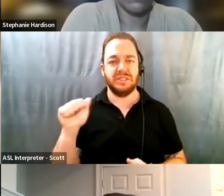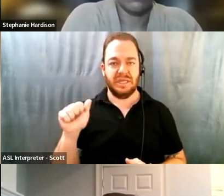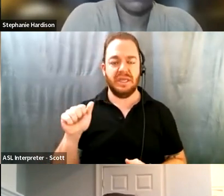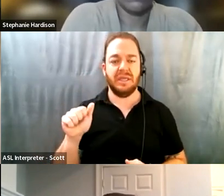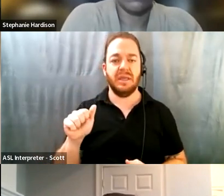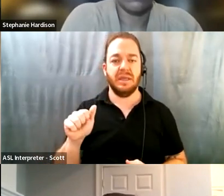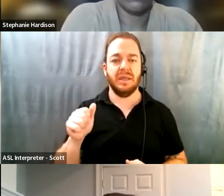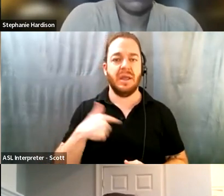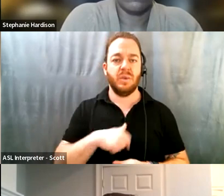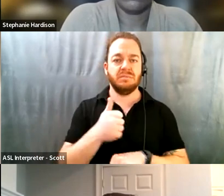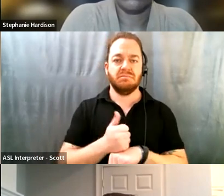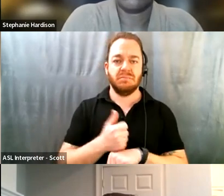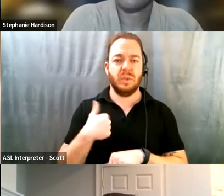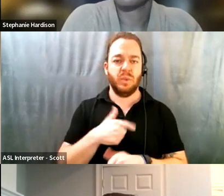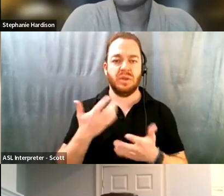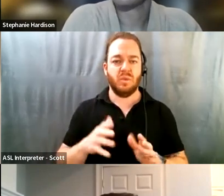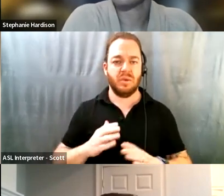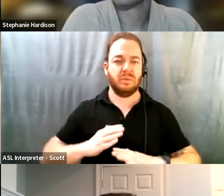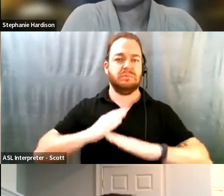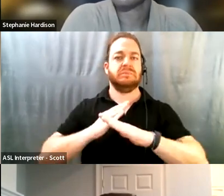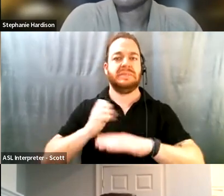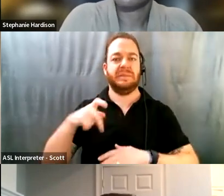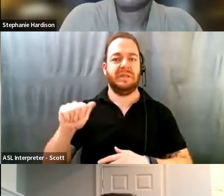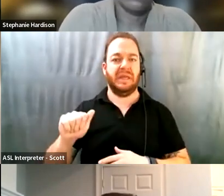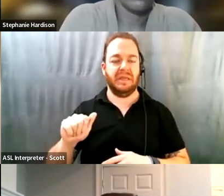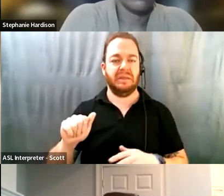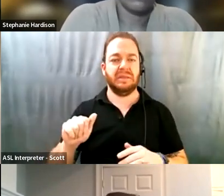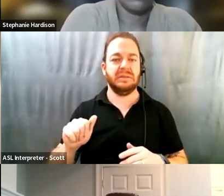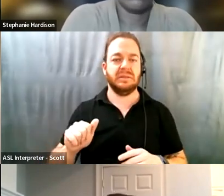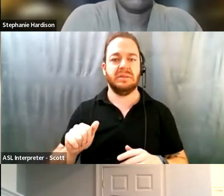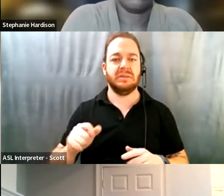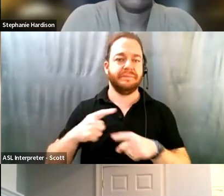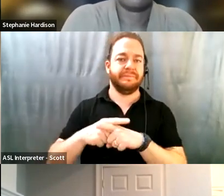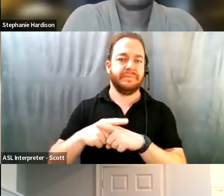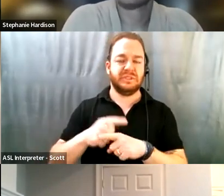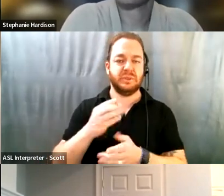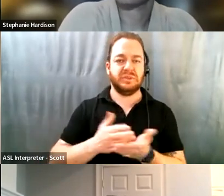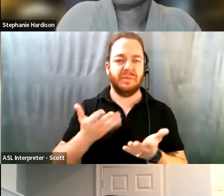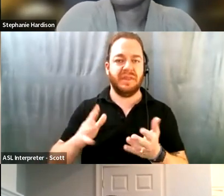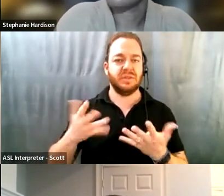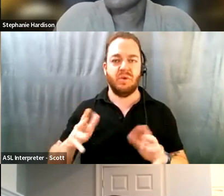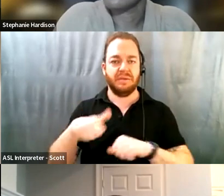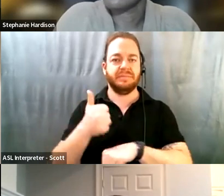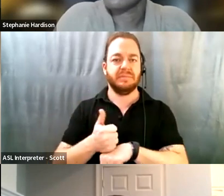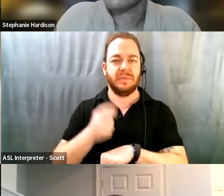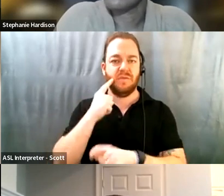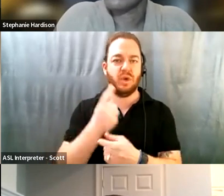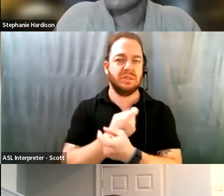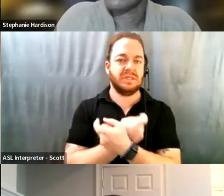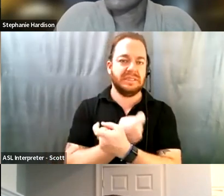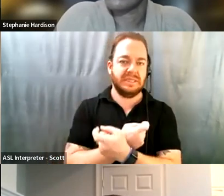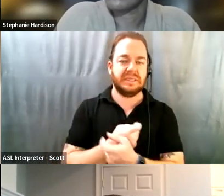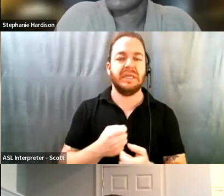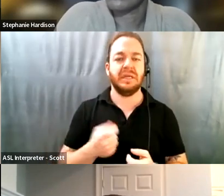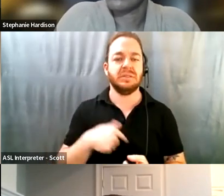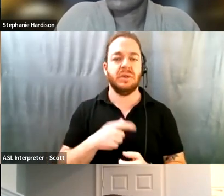we established is we don't want to get in EPA's lane, OSHA lane. So there are some things that are already pre-established for toxicity. So we